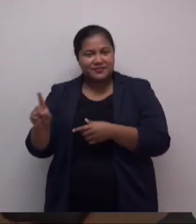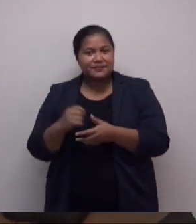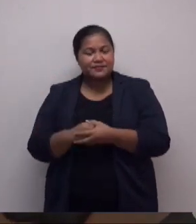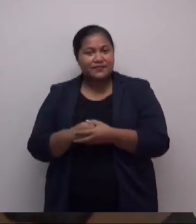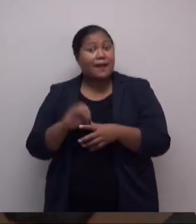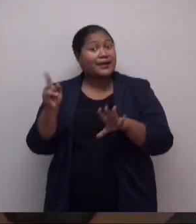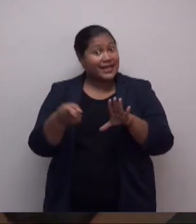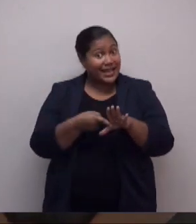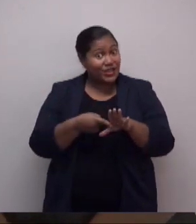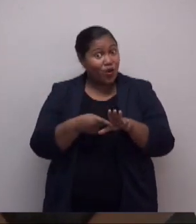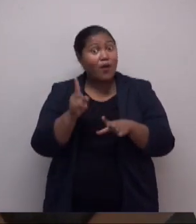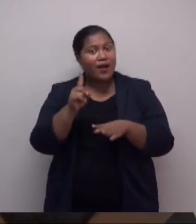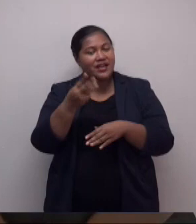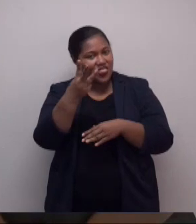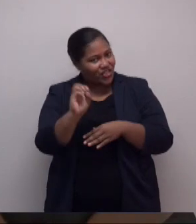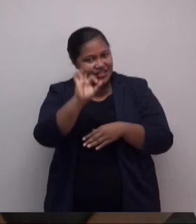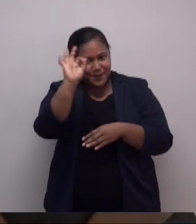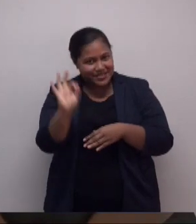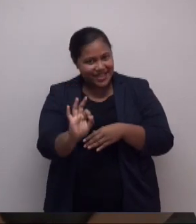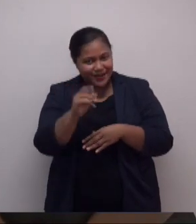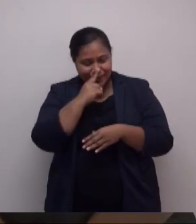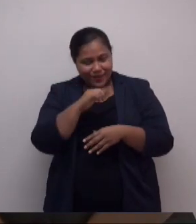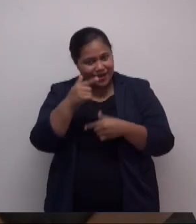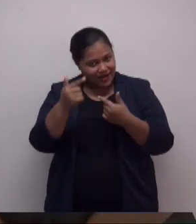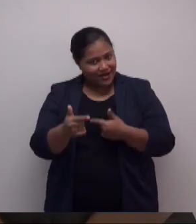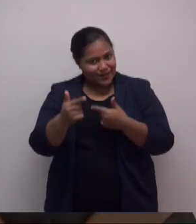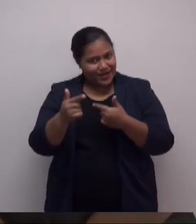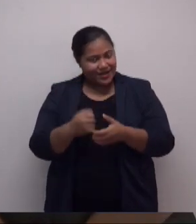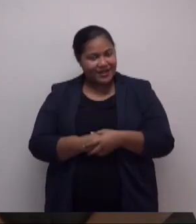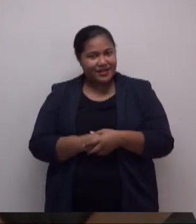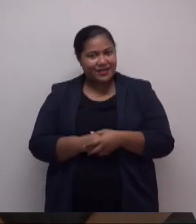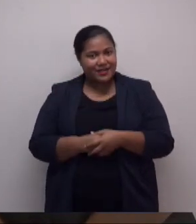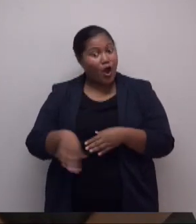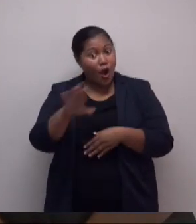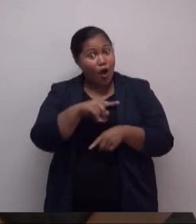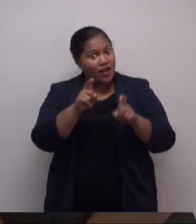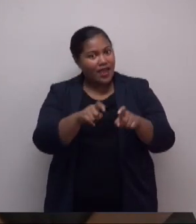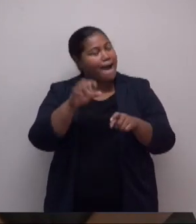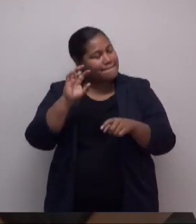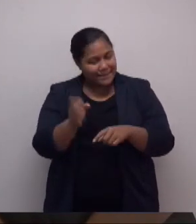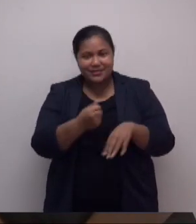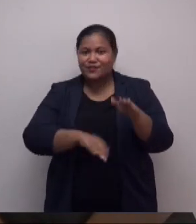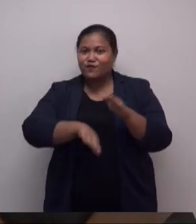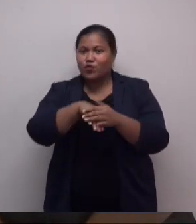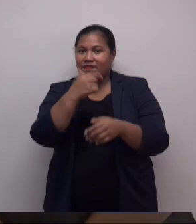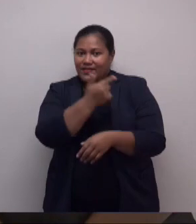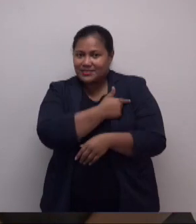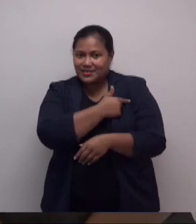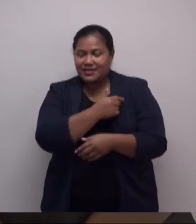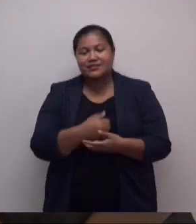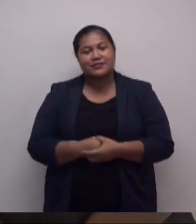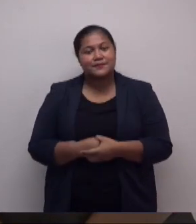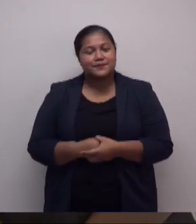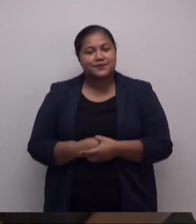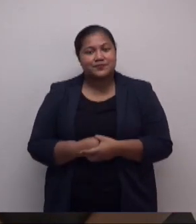can operate at 80% capacity, and everyone at the event must be fully vaccinated. Again,